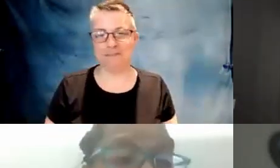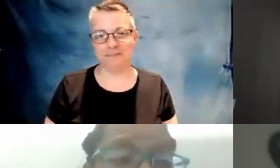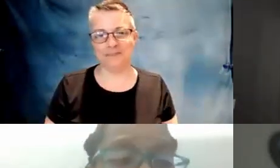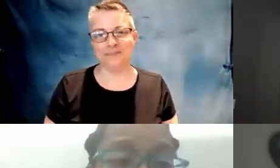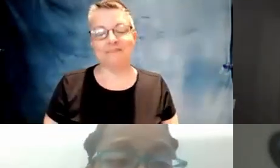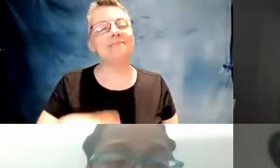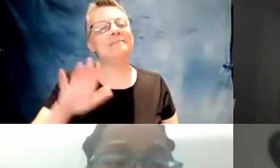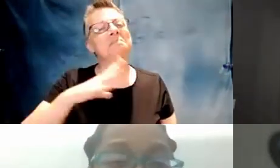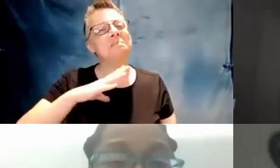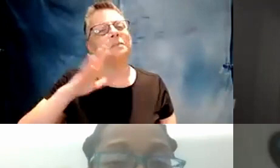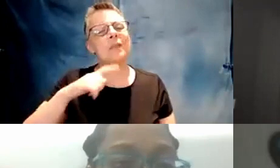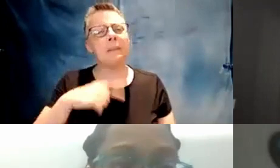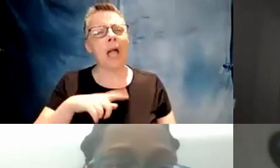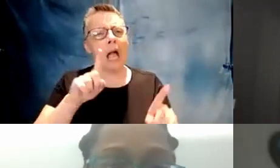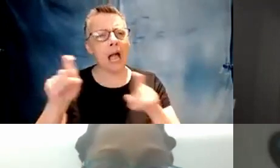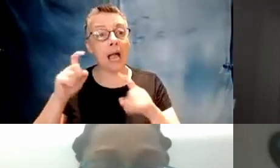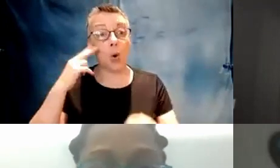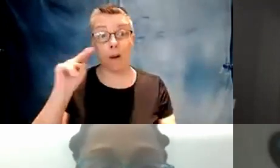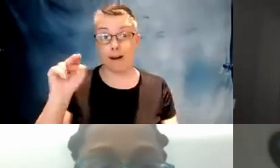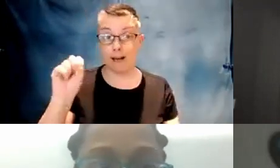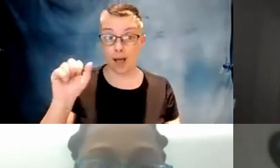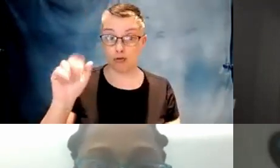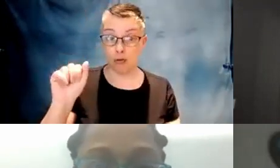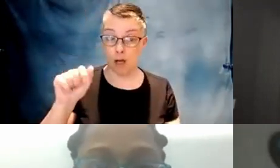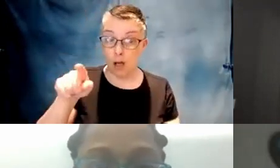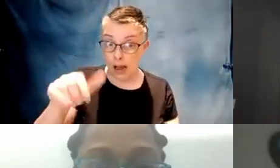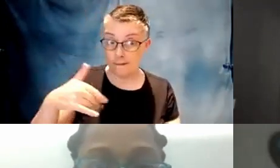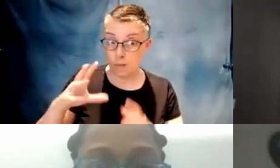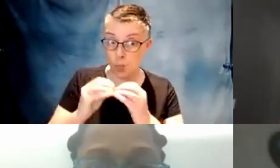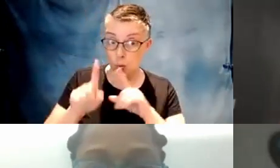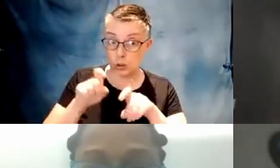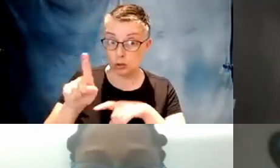So let me ask, I know Nasra has additional questions?